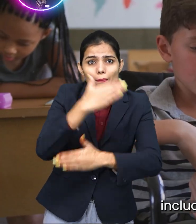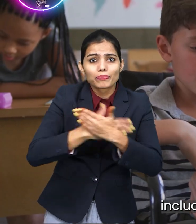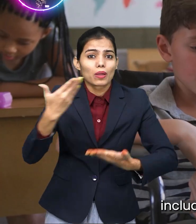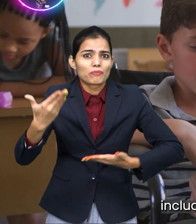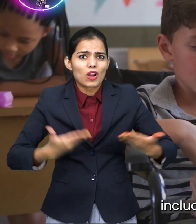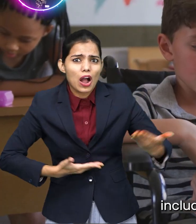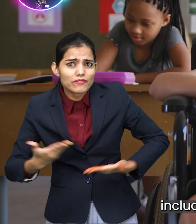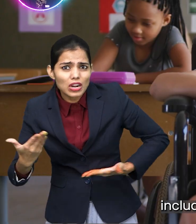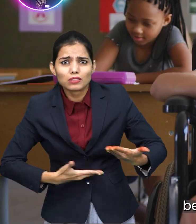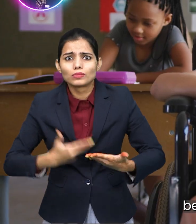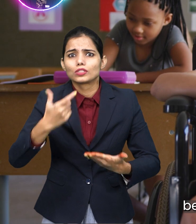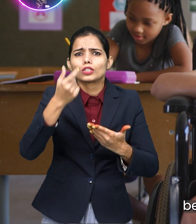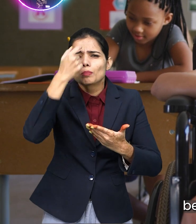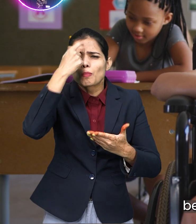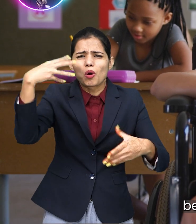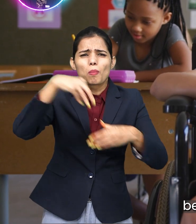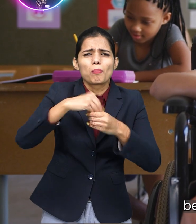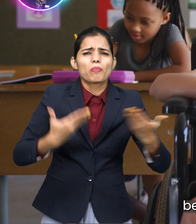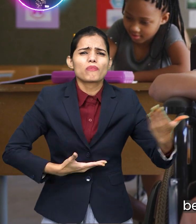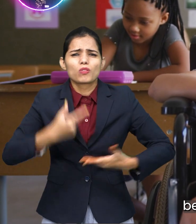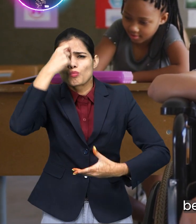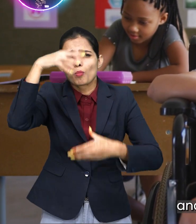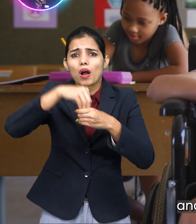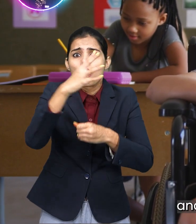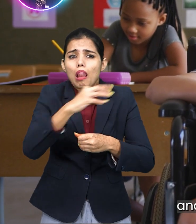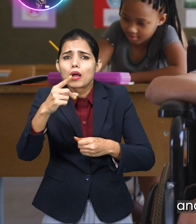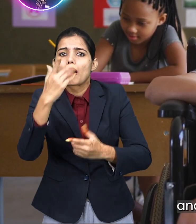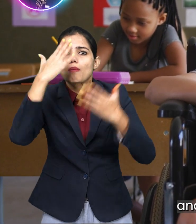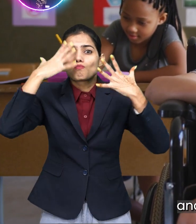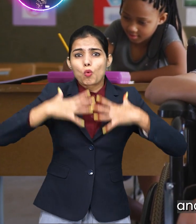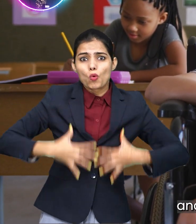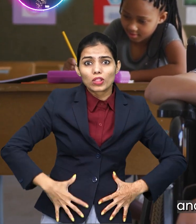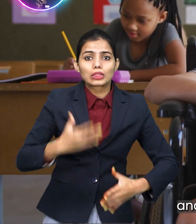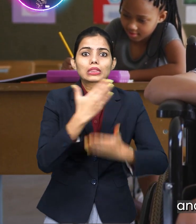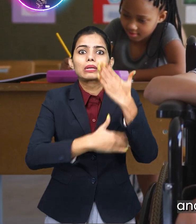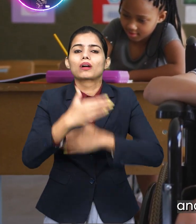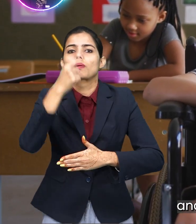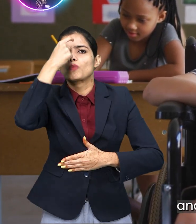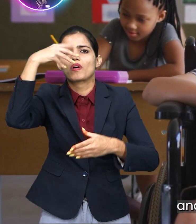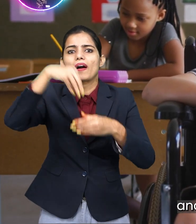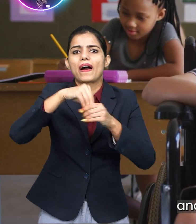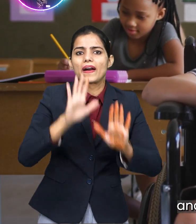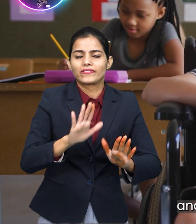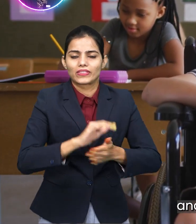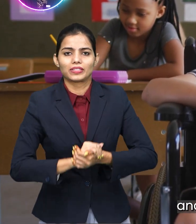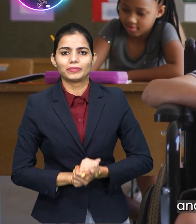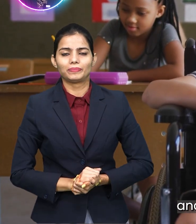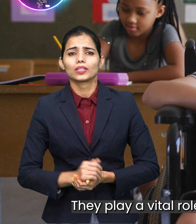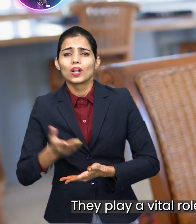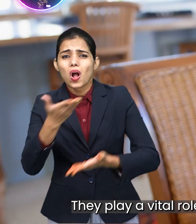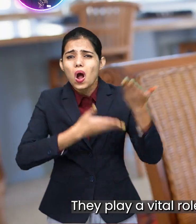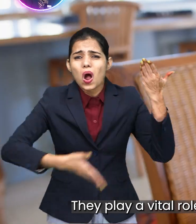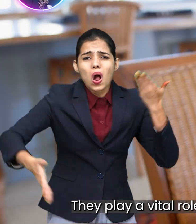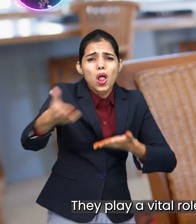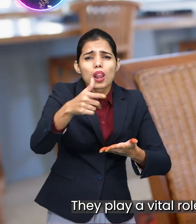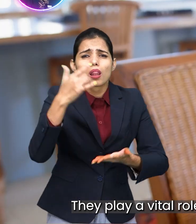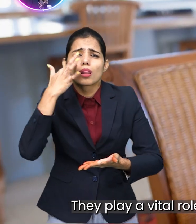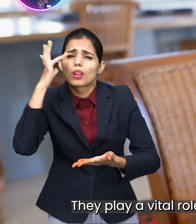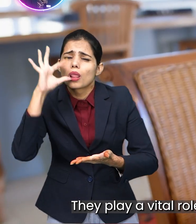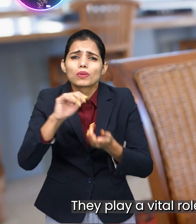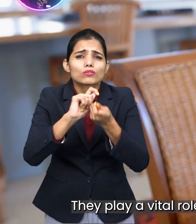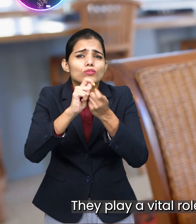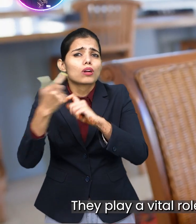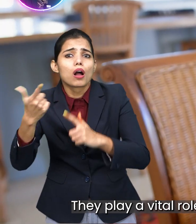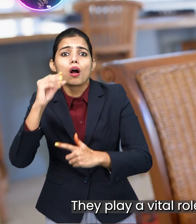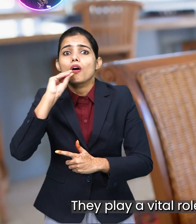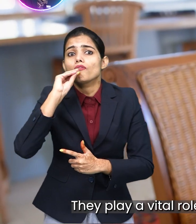learning disabilities, behavioral problems, and physical disabilities. They play a vital